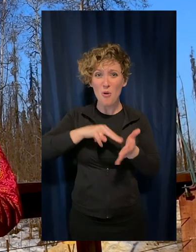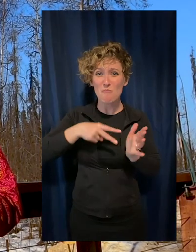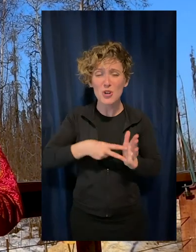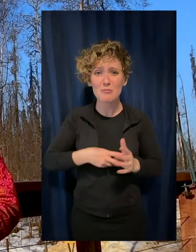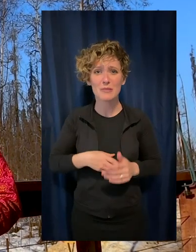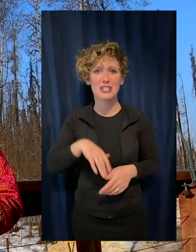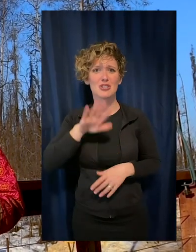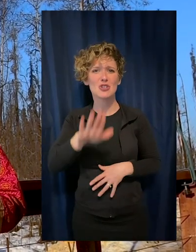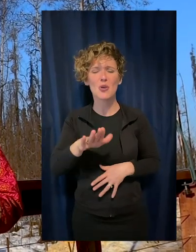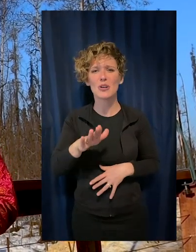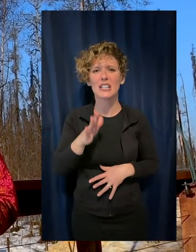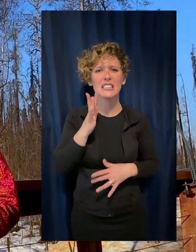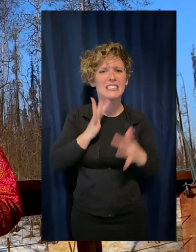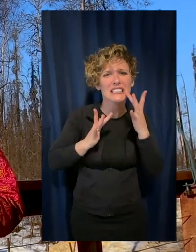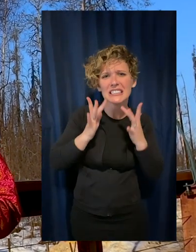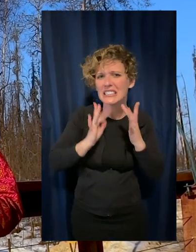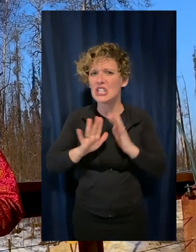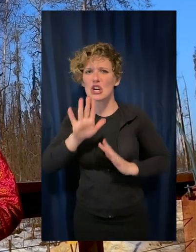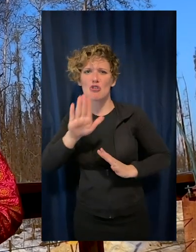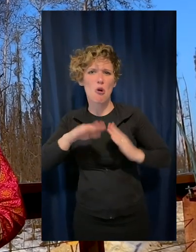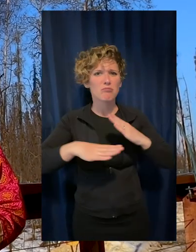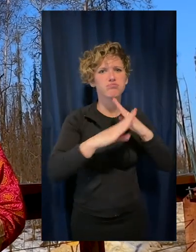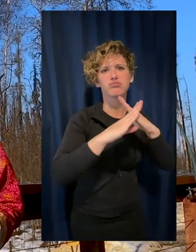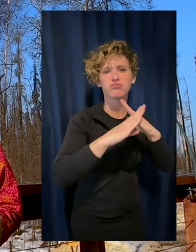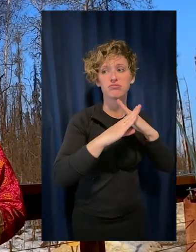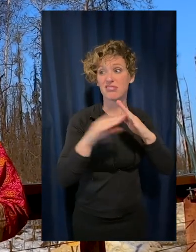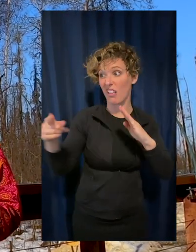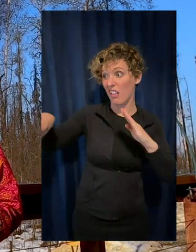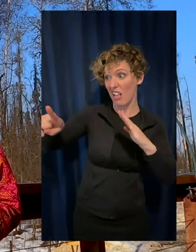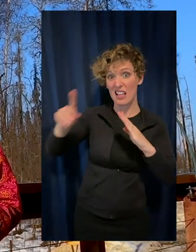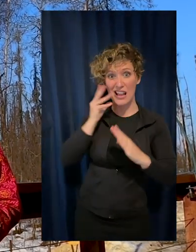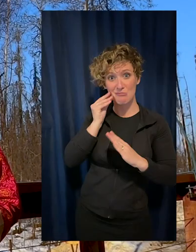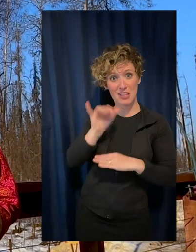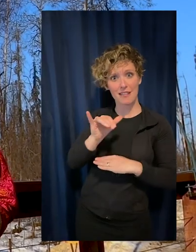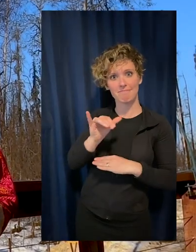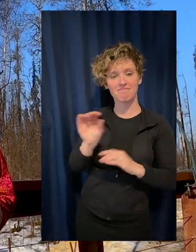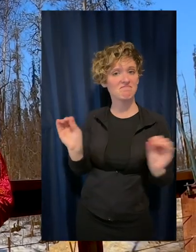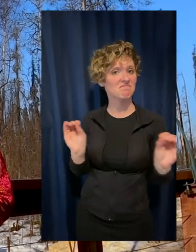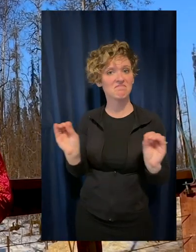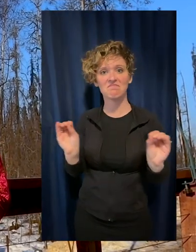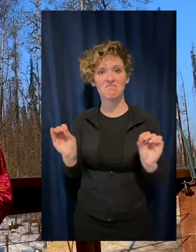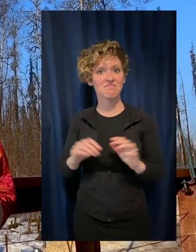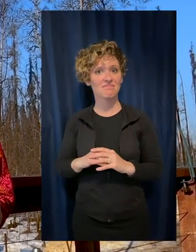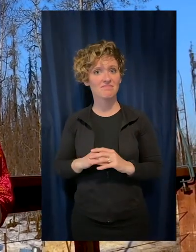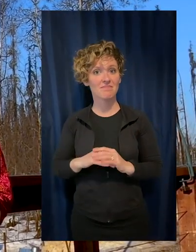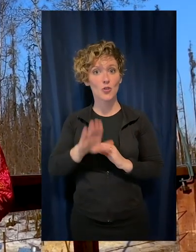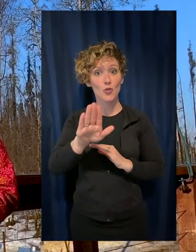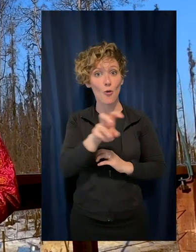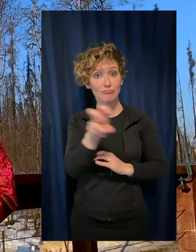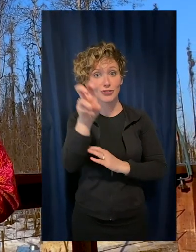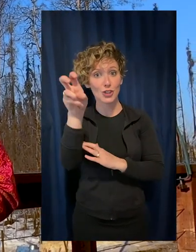has the challenges that you have faced personally. Everybody's journey is unique and